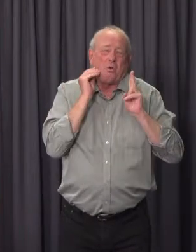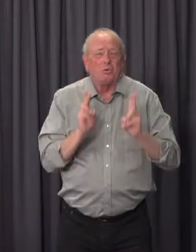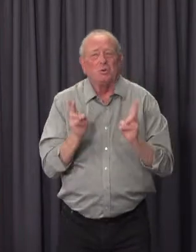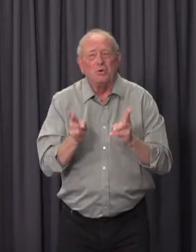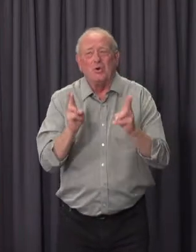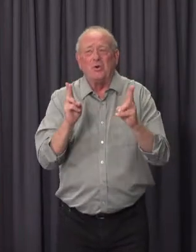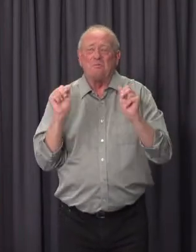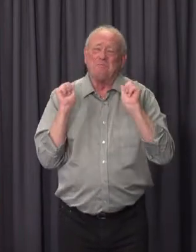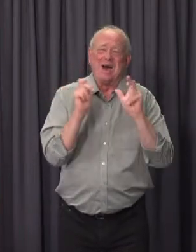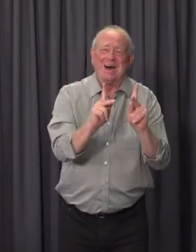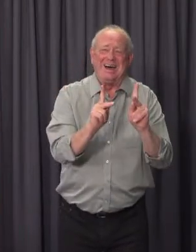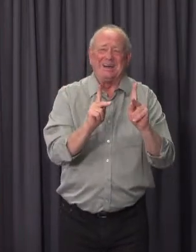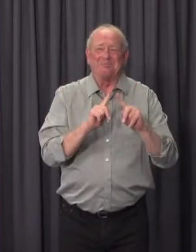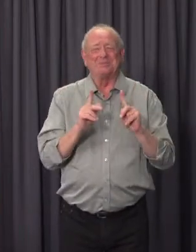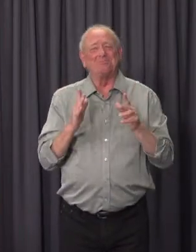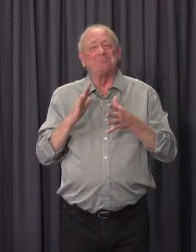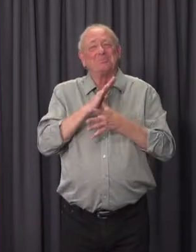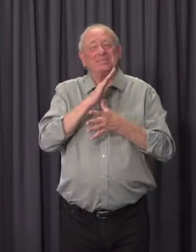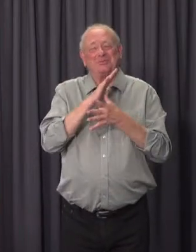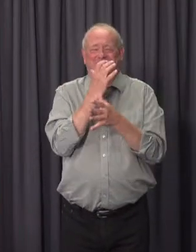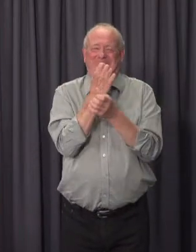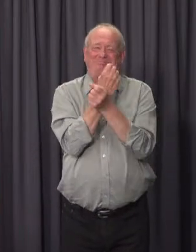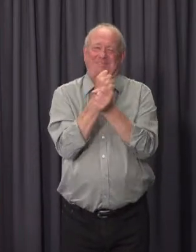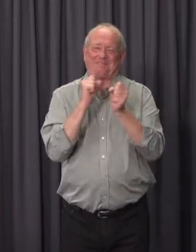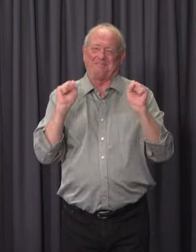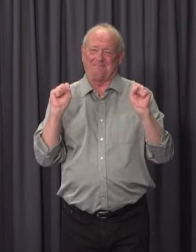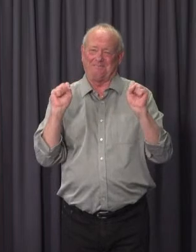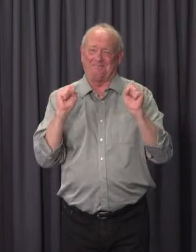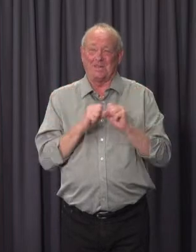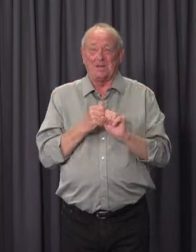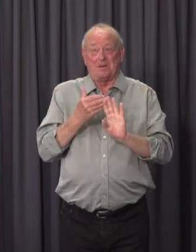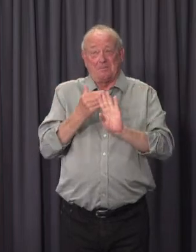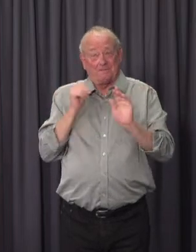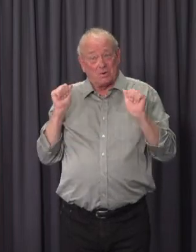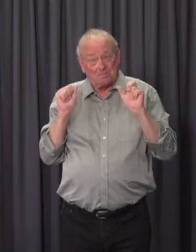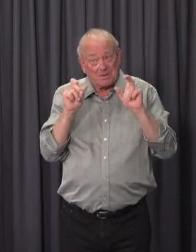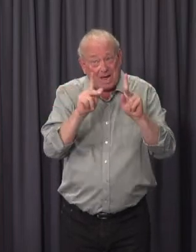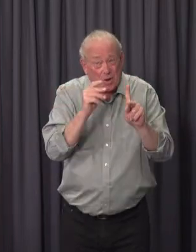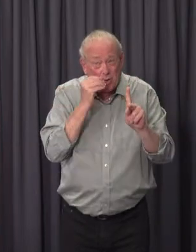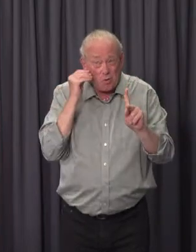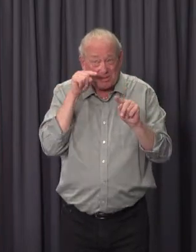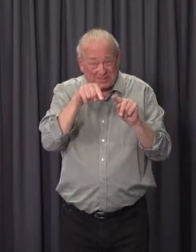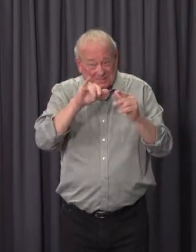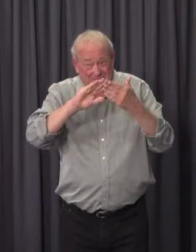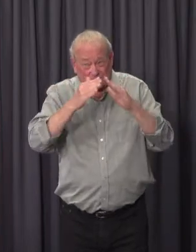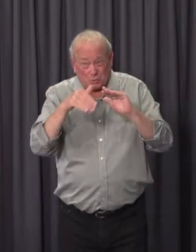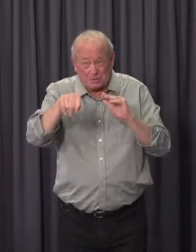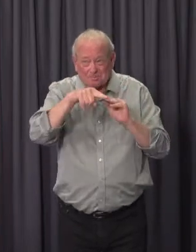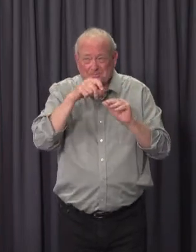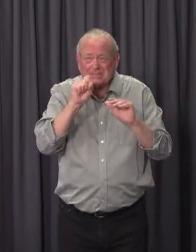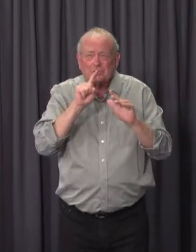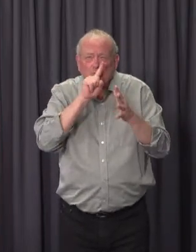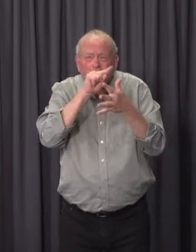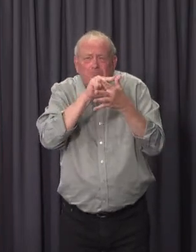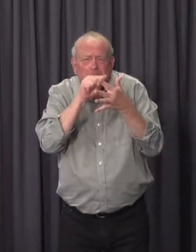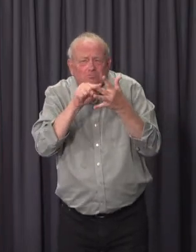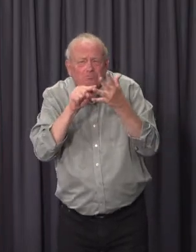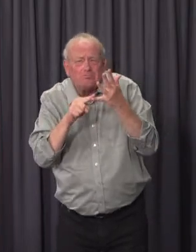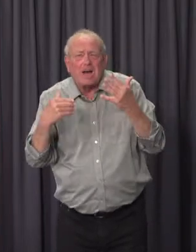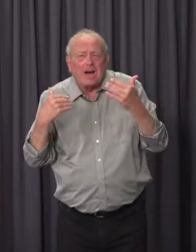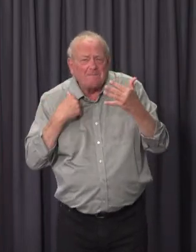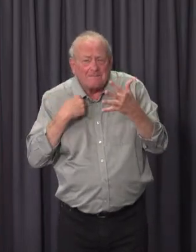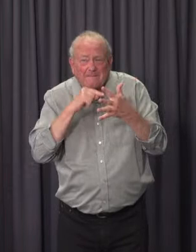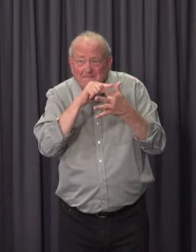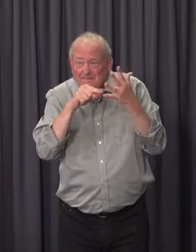return home, local officials need to make sure the community has its critical infrastructure restored. Things such as utilities,